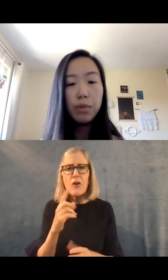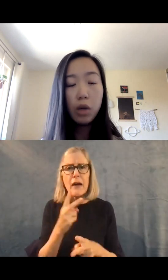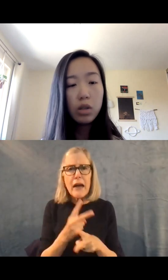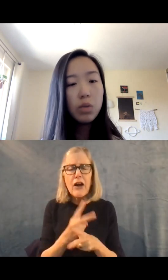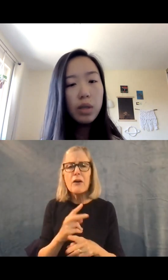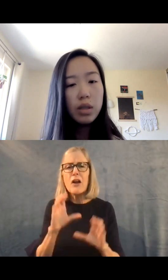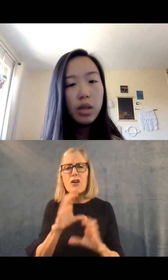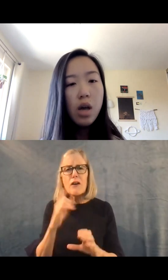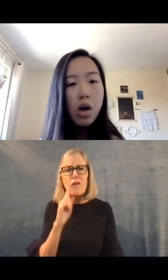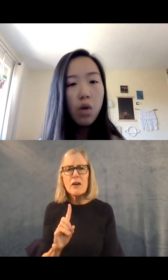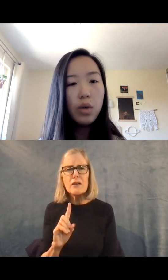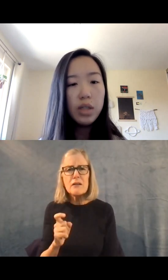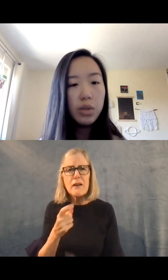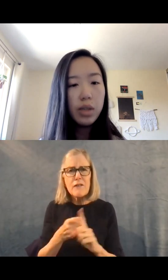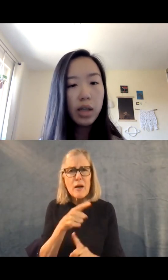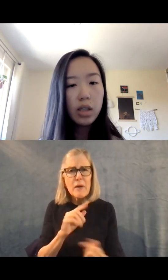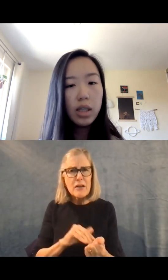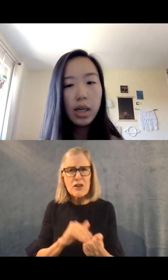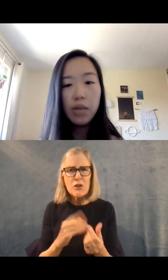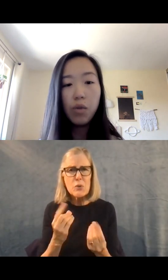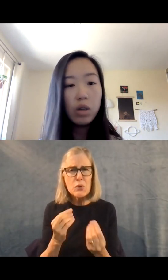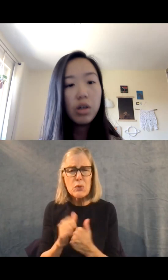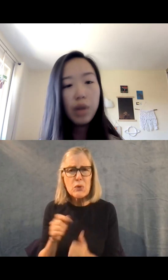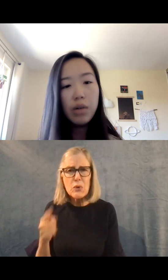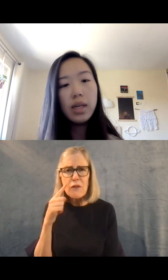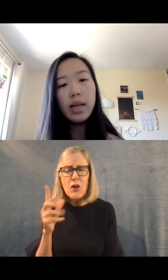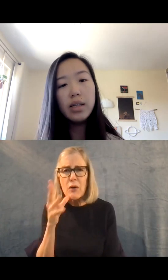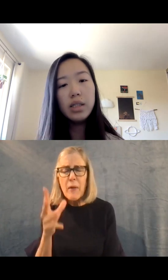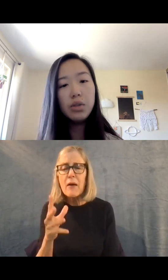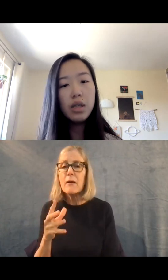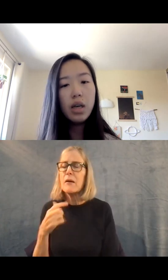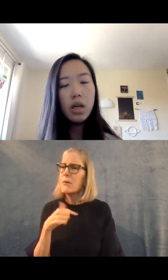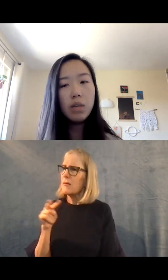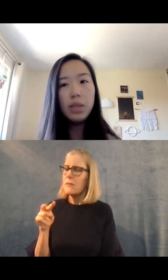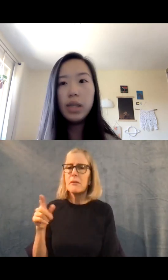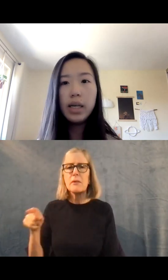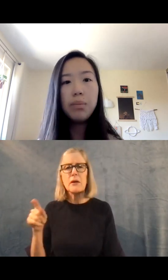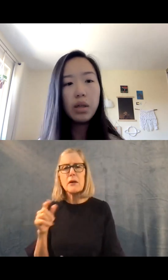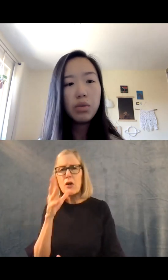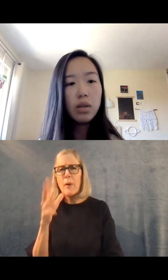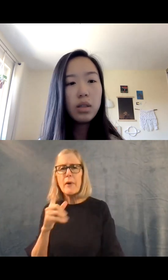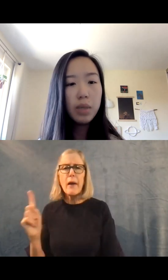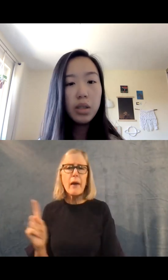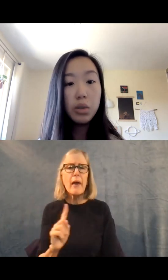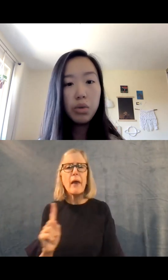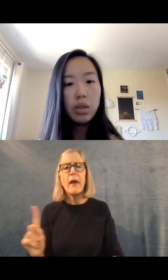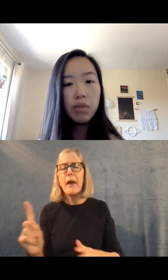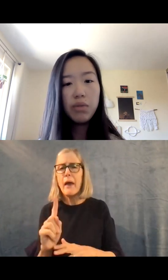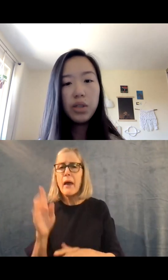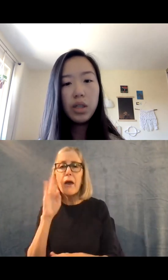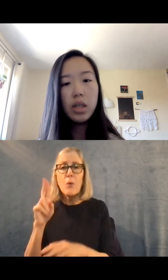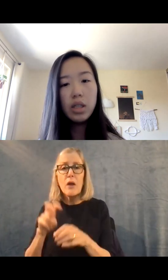from a doctor was when she was actually kind of wandering around, and she would be taking bus routes because she